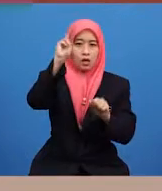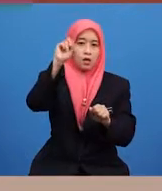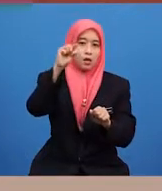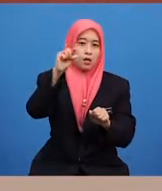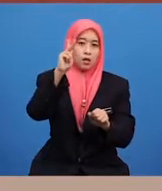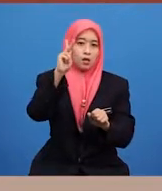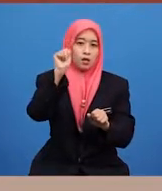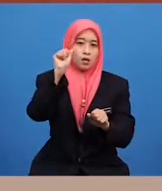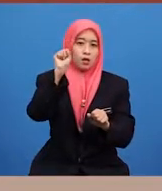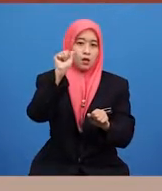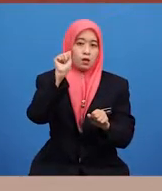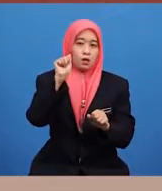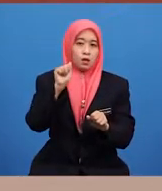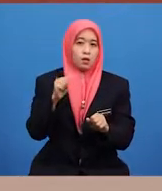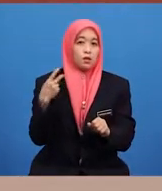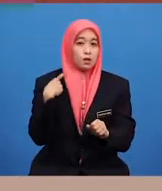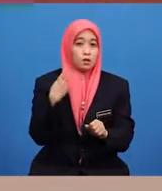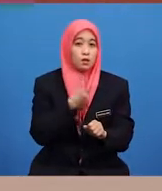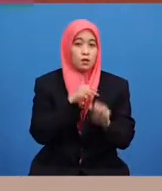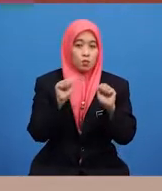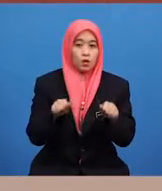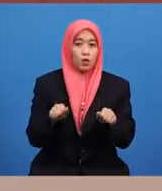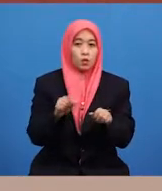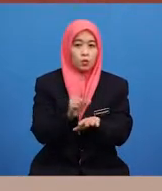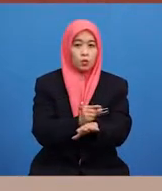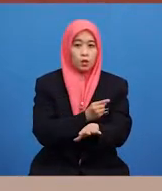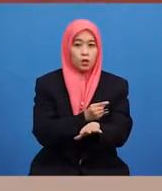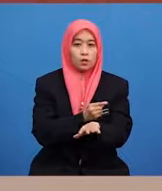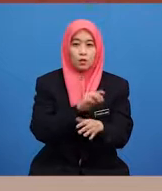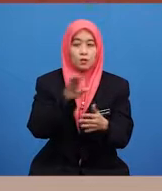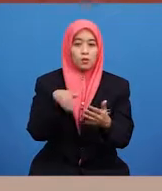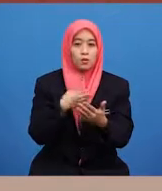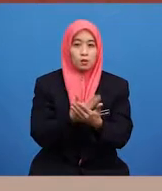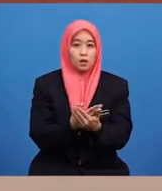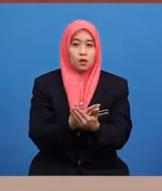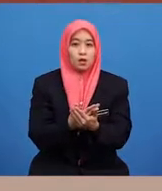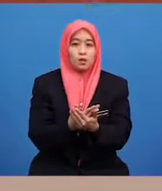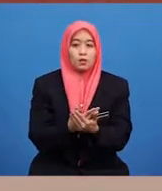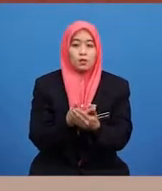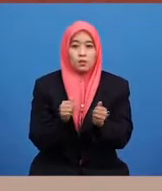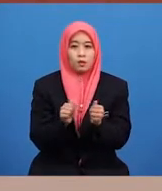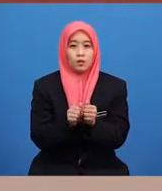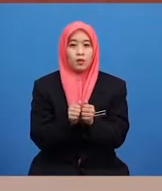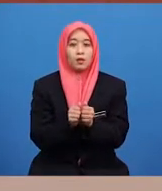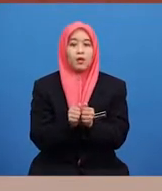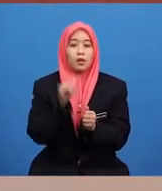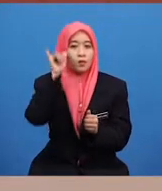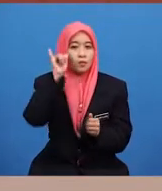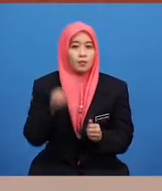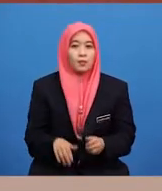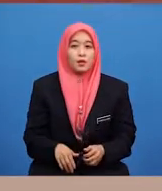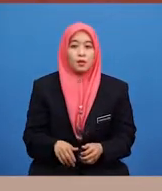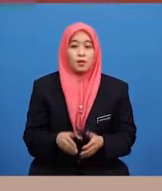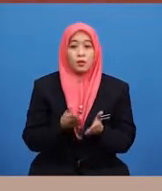will always learn many new and interesting facts with Yolo. Alright, let's move on to our